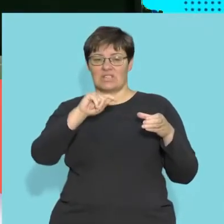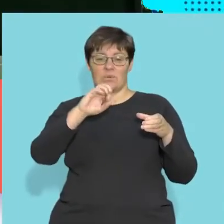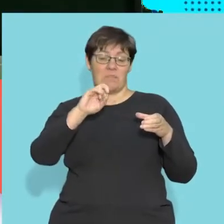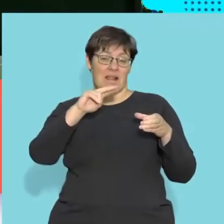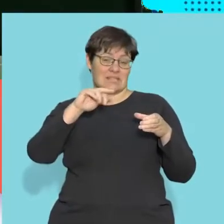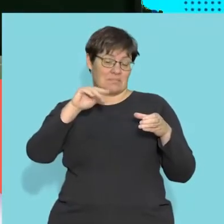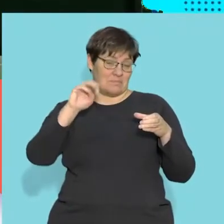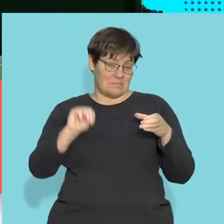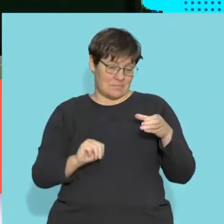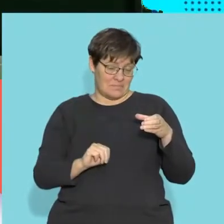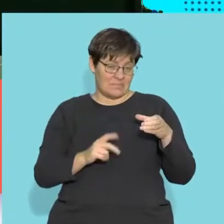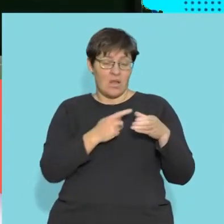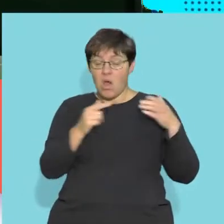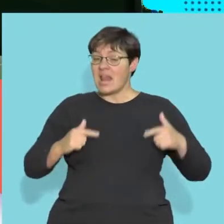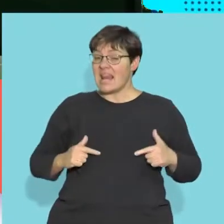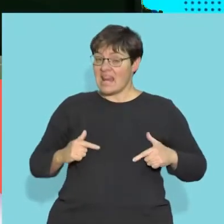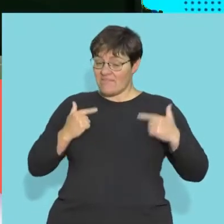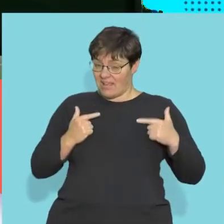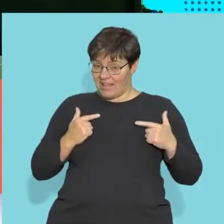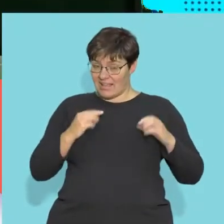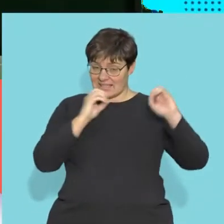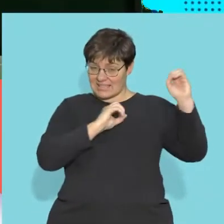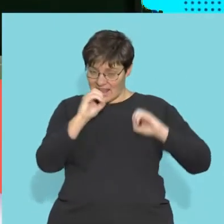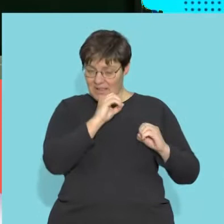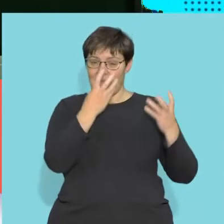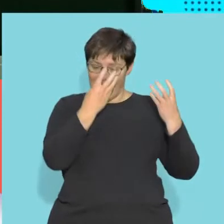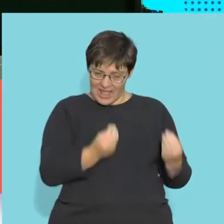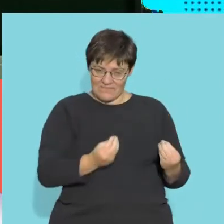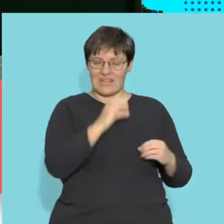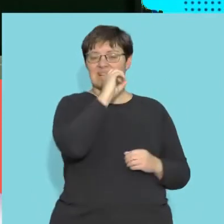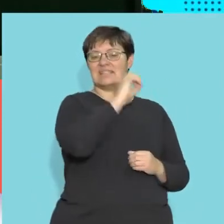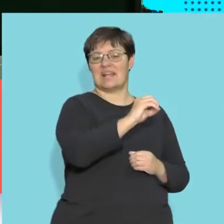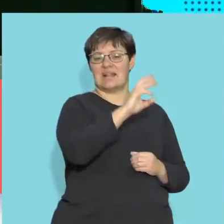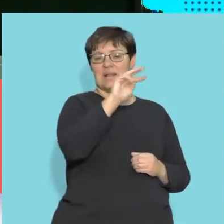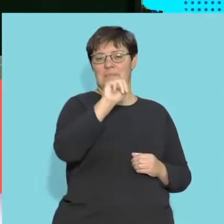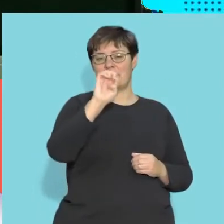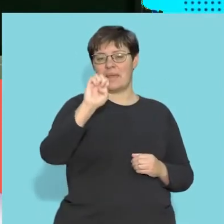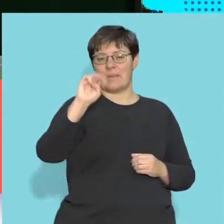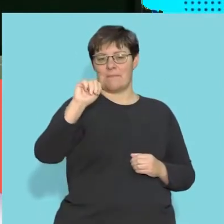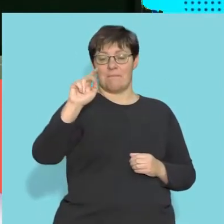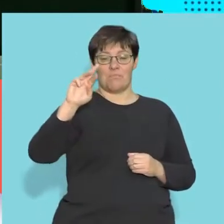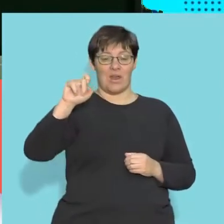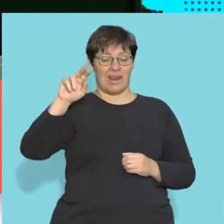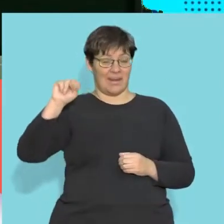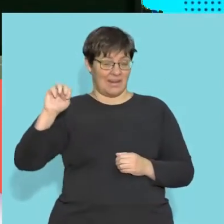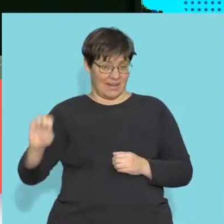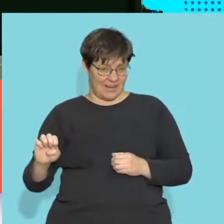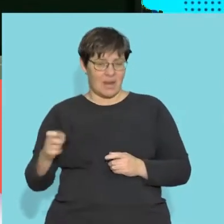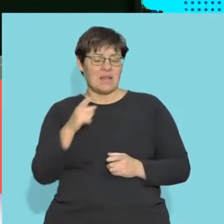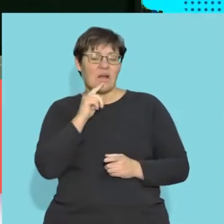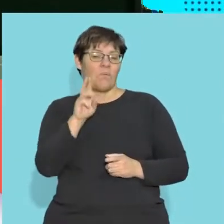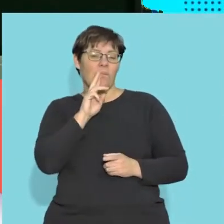Now, all living cells have this boundary called the cell membrane. And we saw that it was fluid,